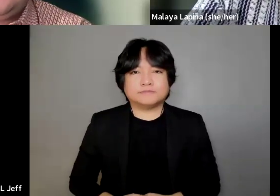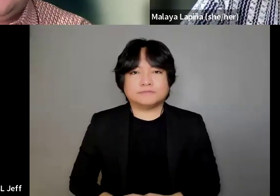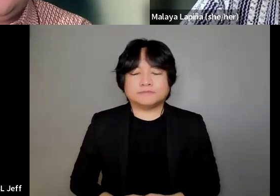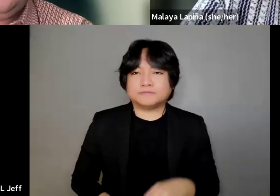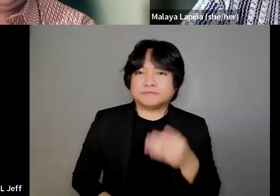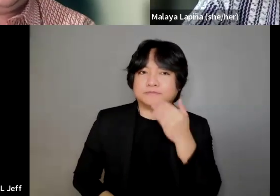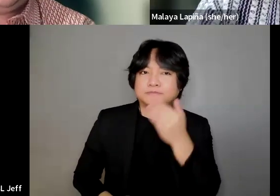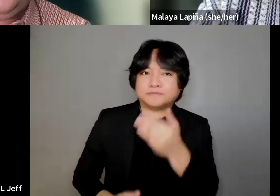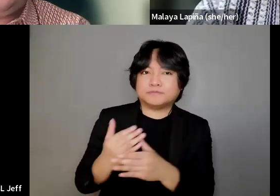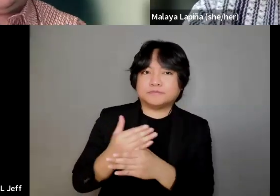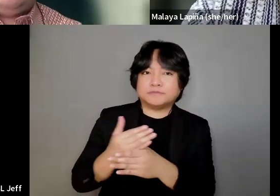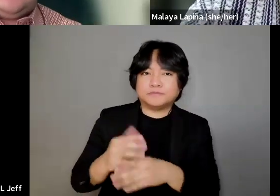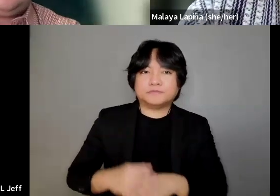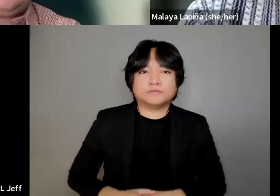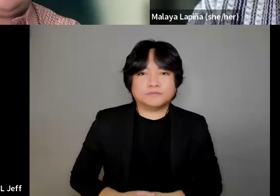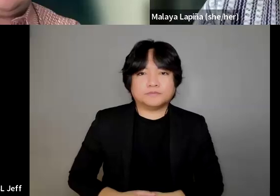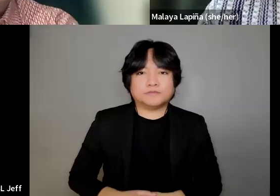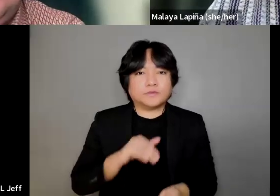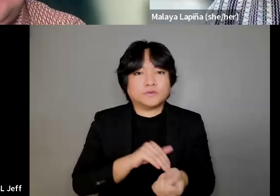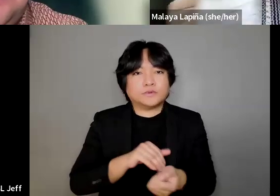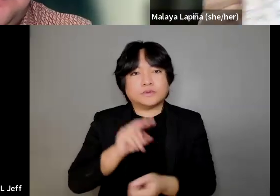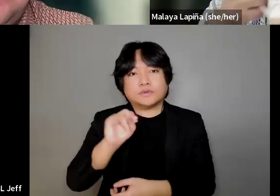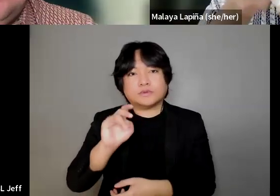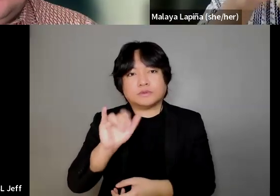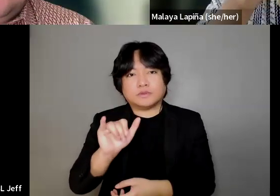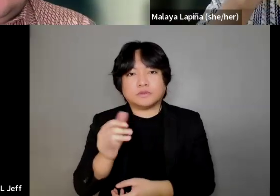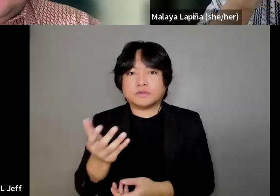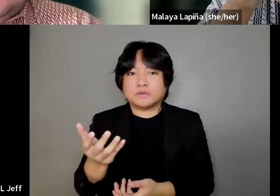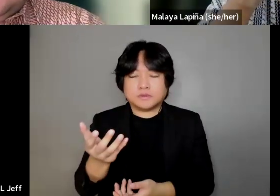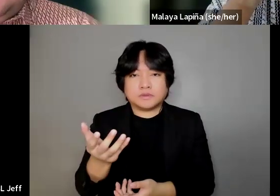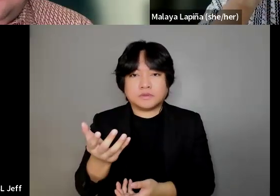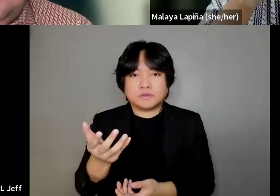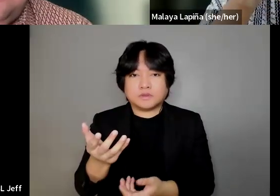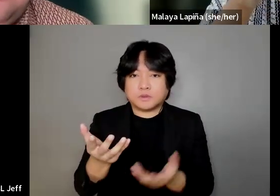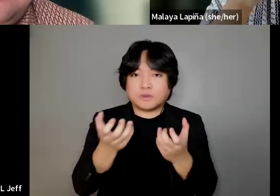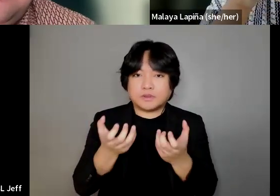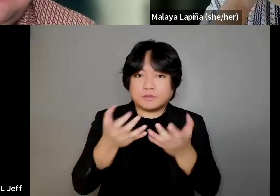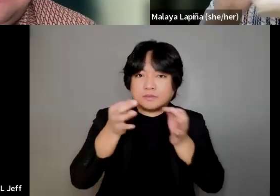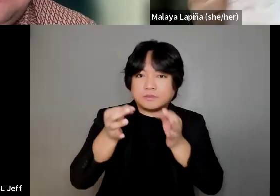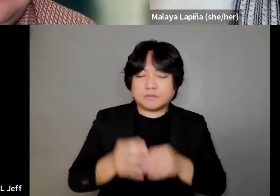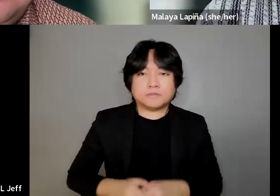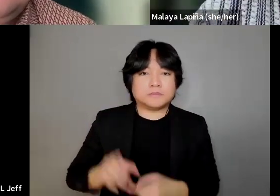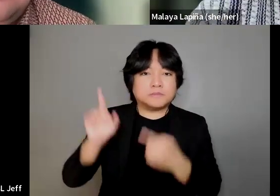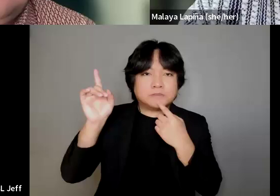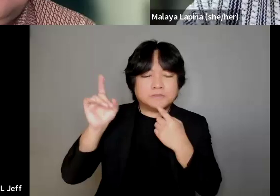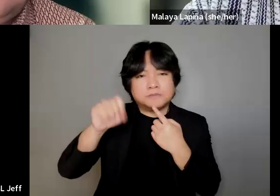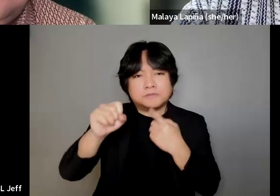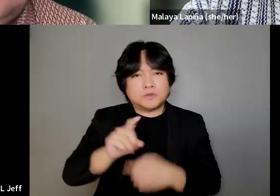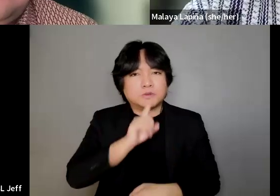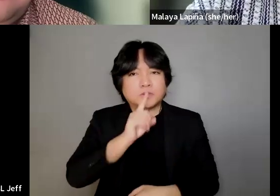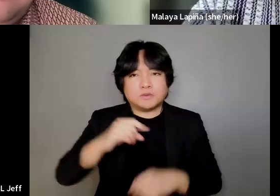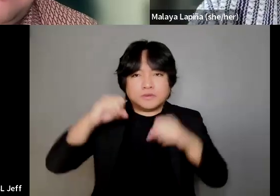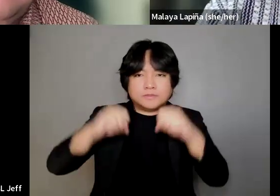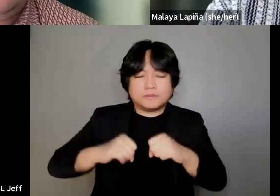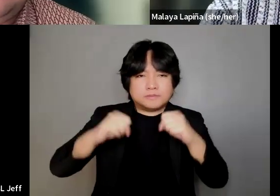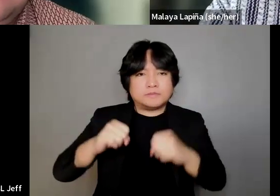Thank you for sharing. Doc Nikki, would you like to go next? Yeah, sure. Totally agree, with Sharms and